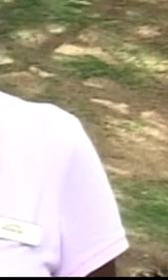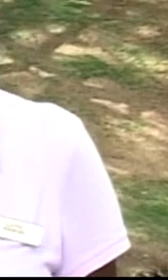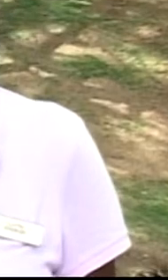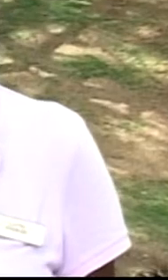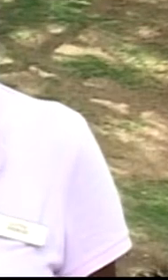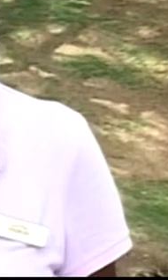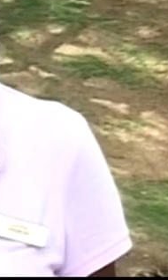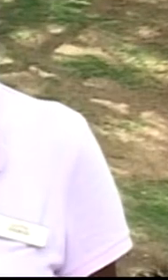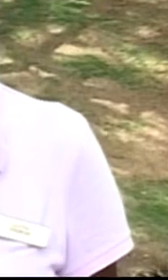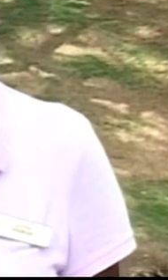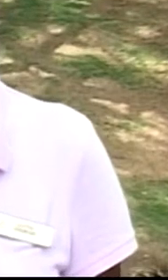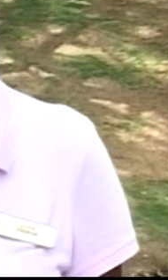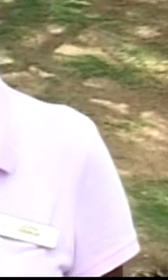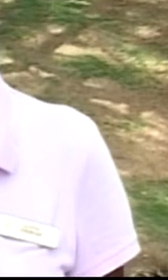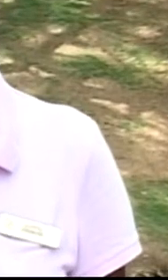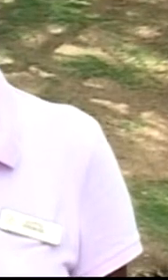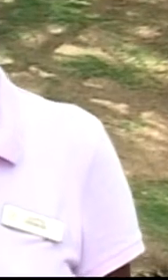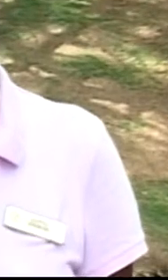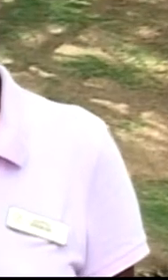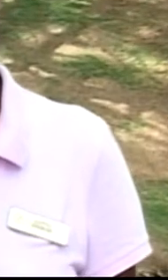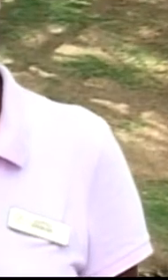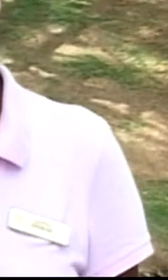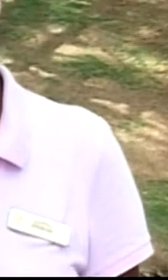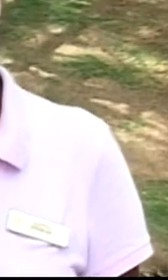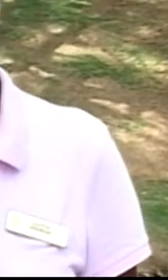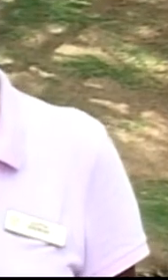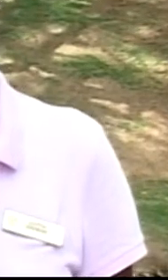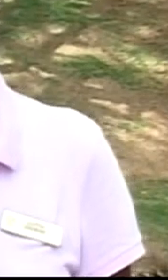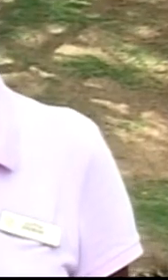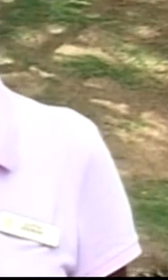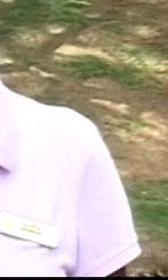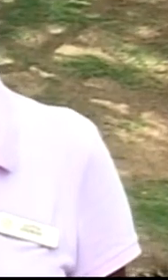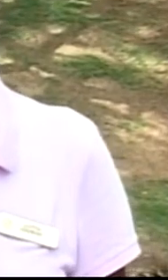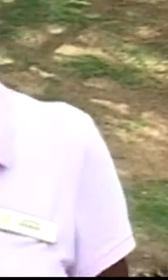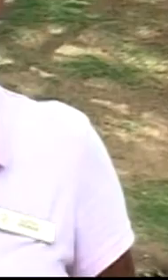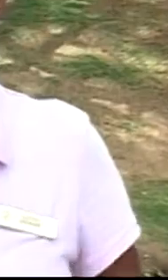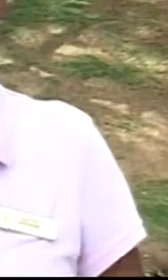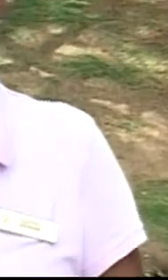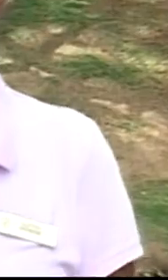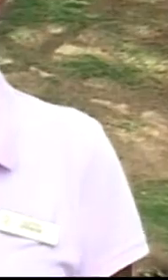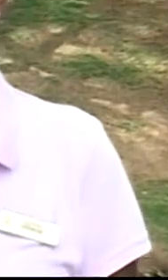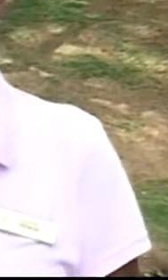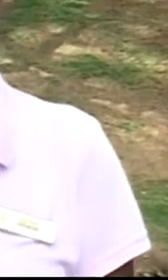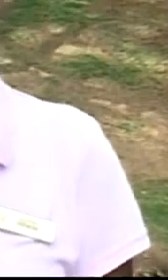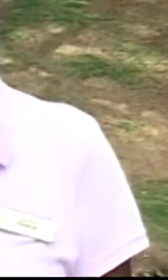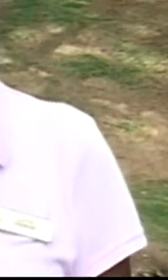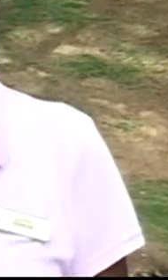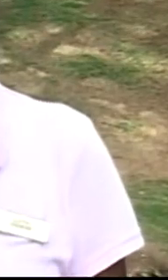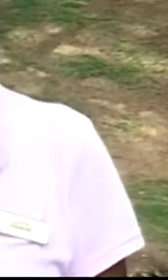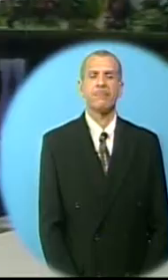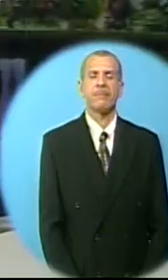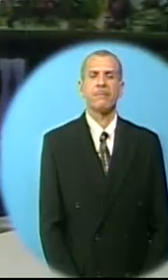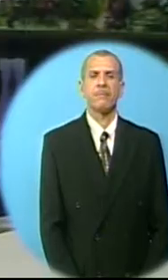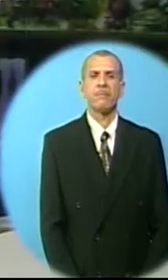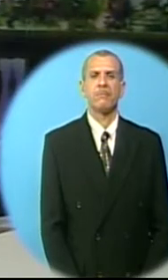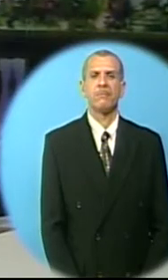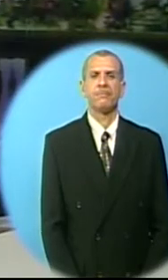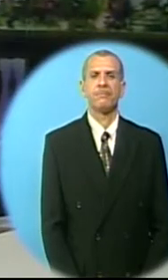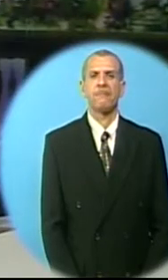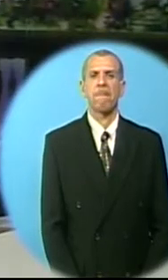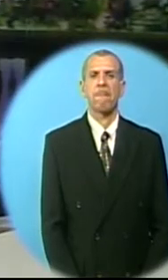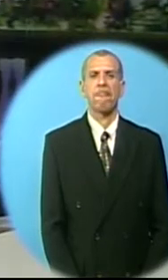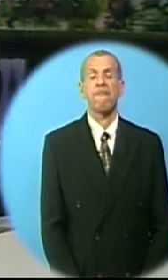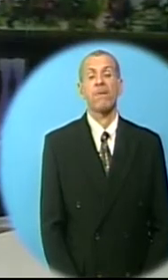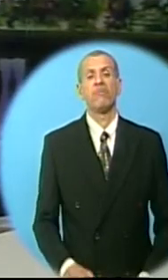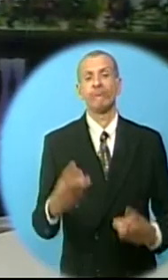of the gardeners will be doing over the Christmas period, just to try to give back to our community.